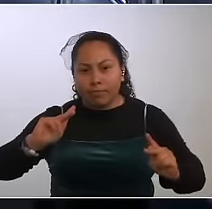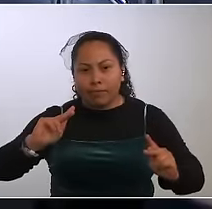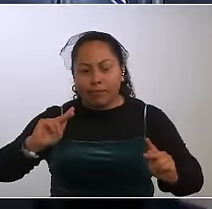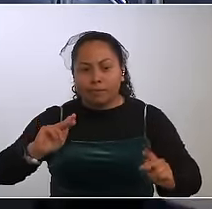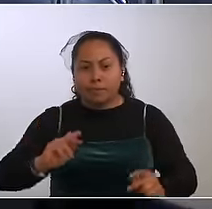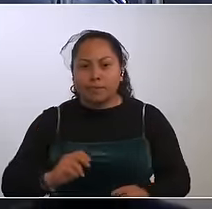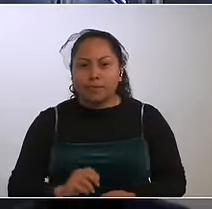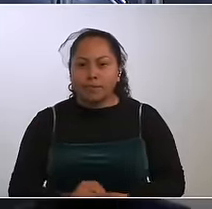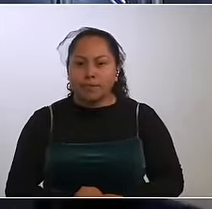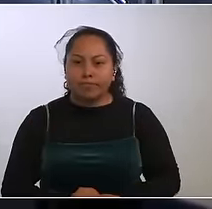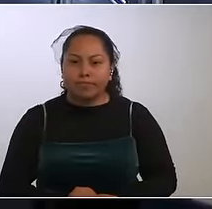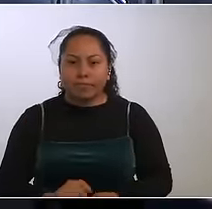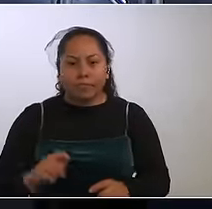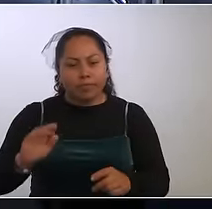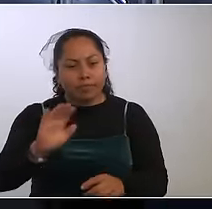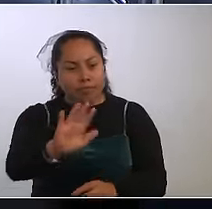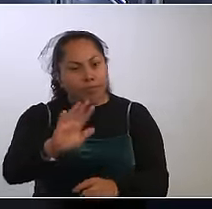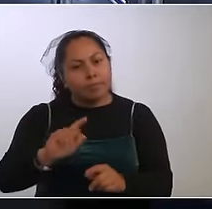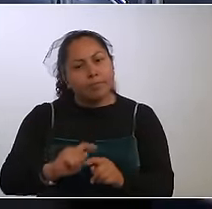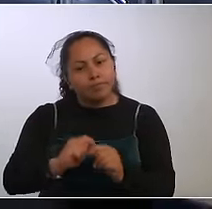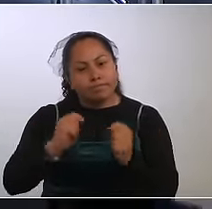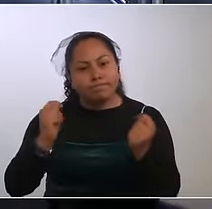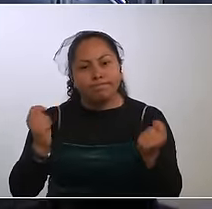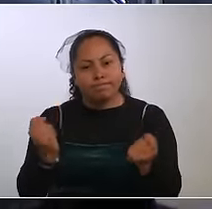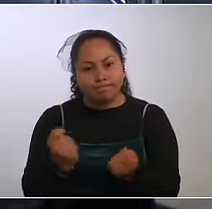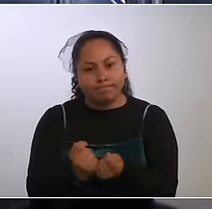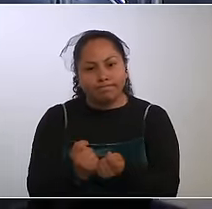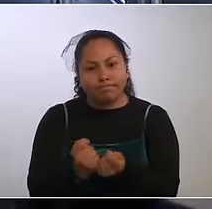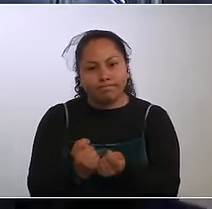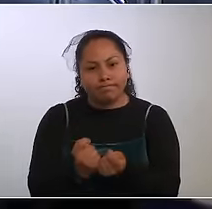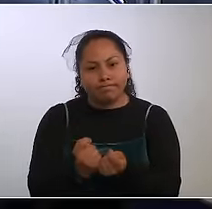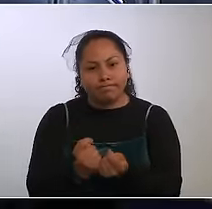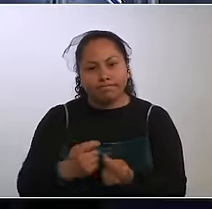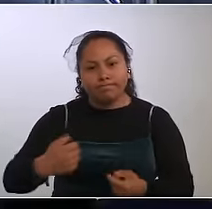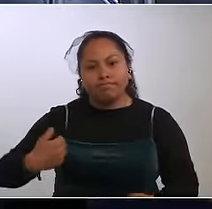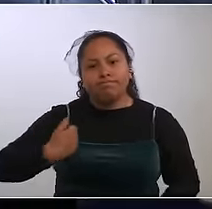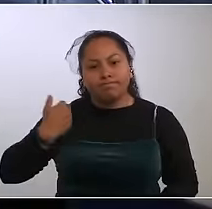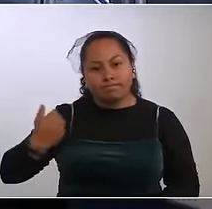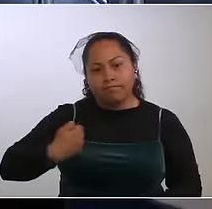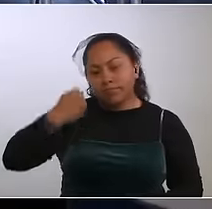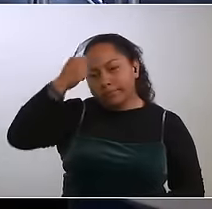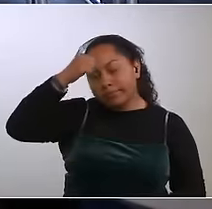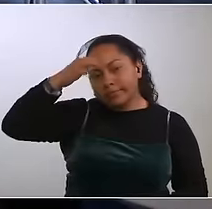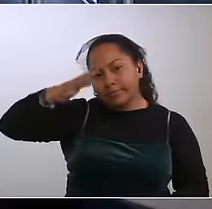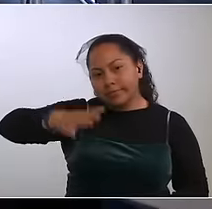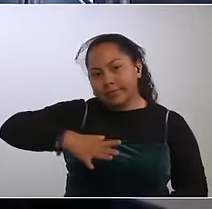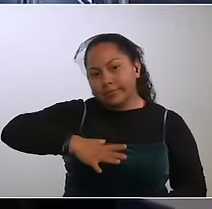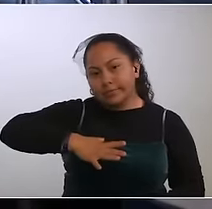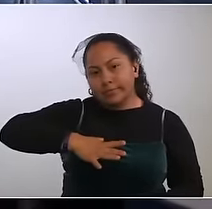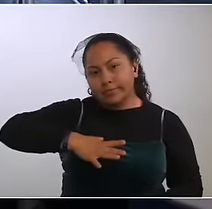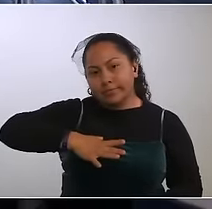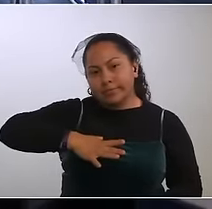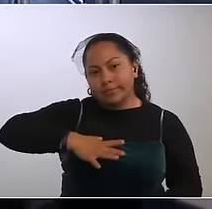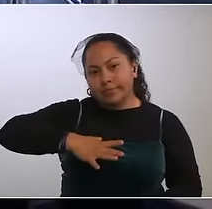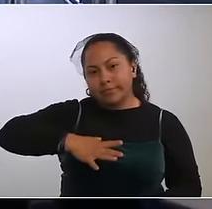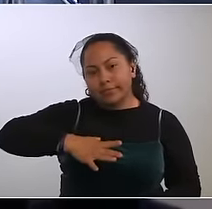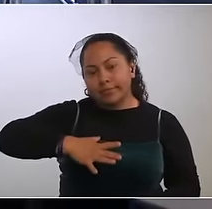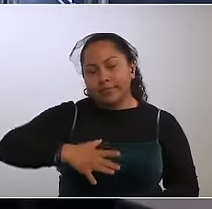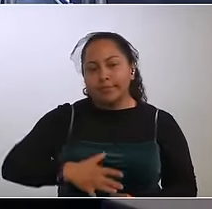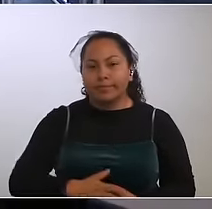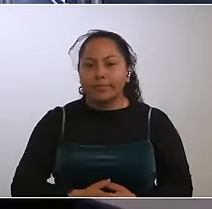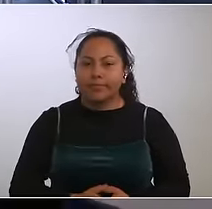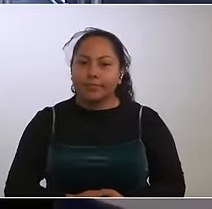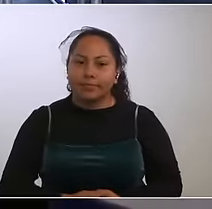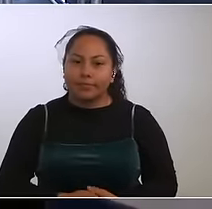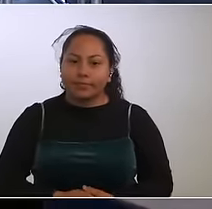that is around you, those young men that it's easy for us older guys to just kind of say, no dejes que nadie desprecie tu